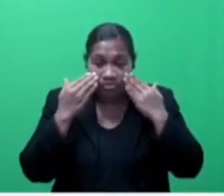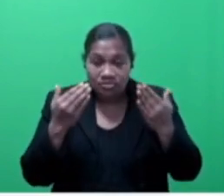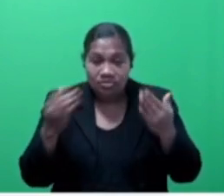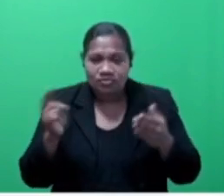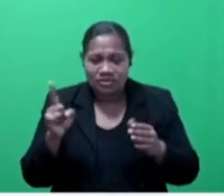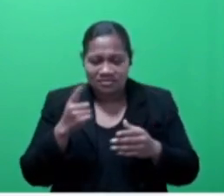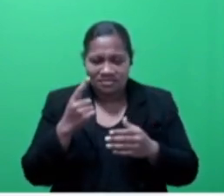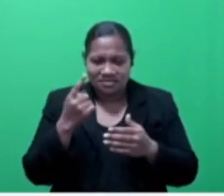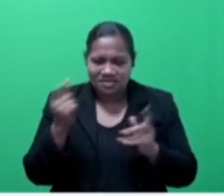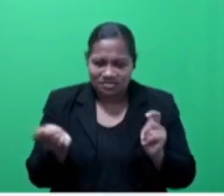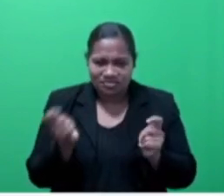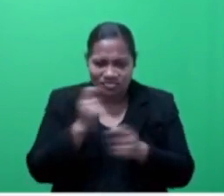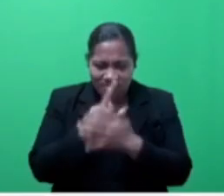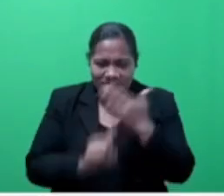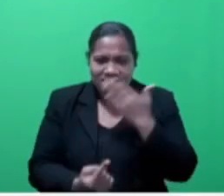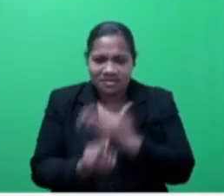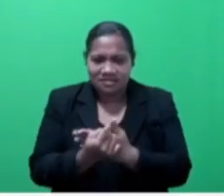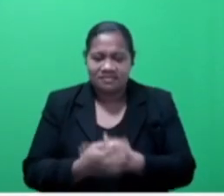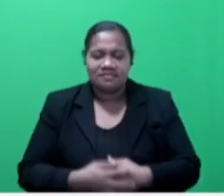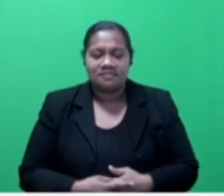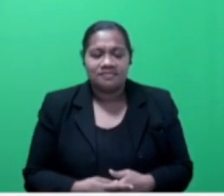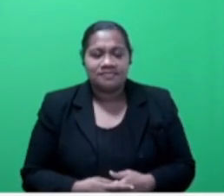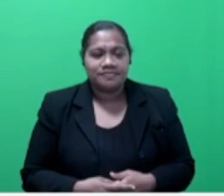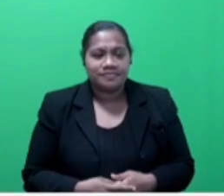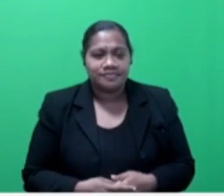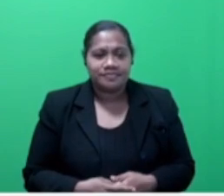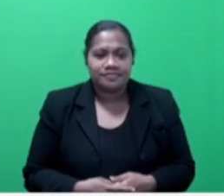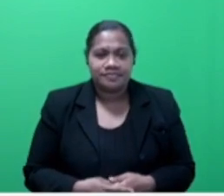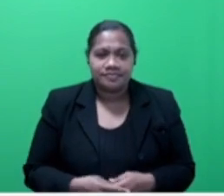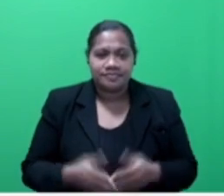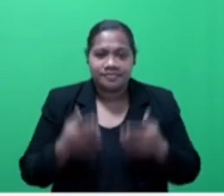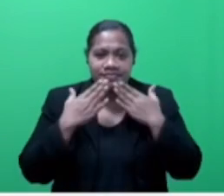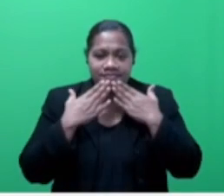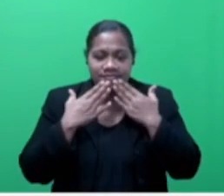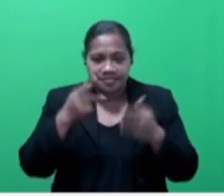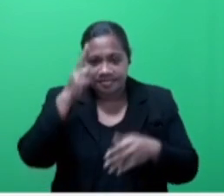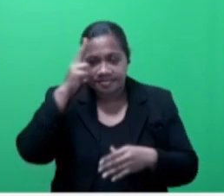accordingly. Thank you, sir. Thank you. We will move on.